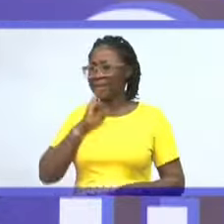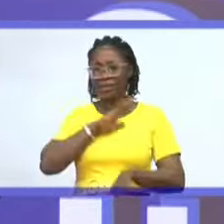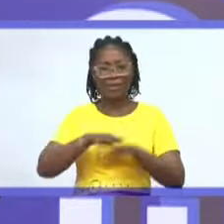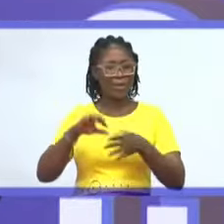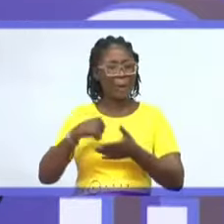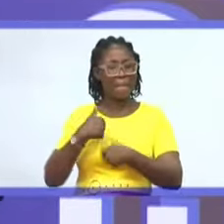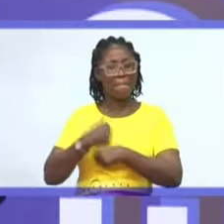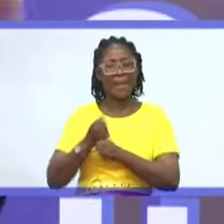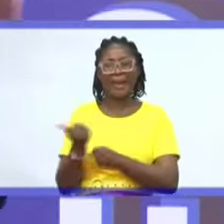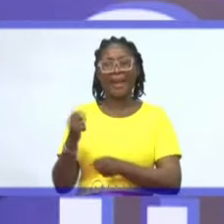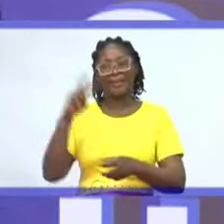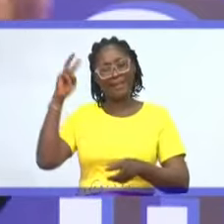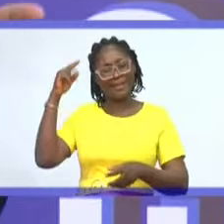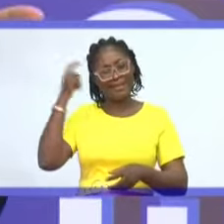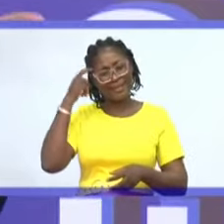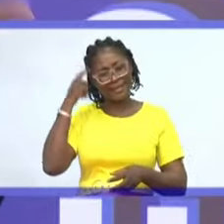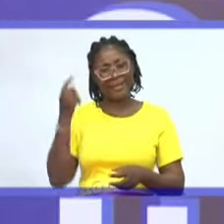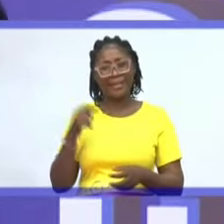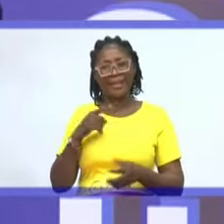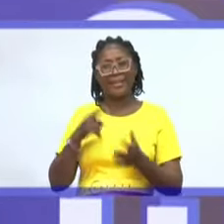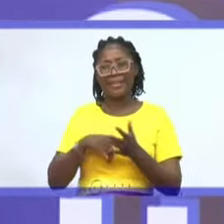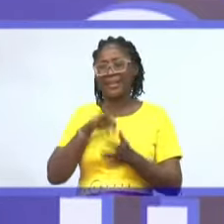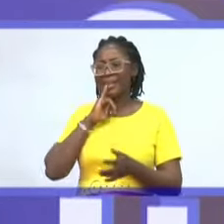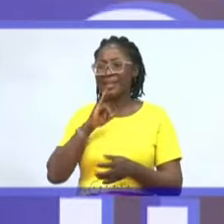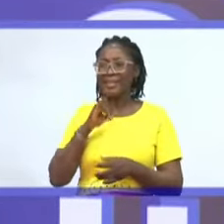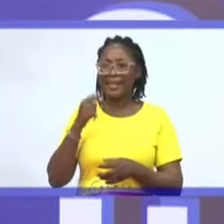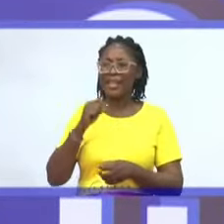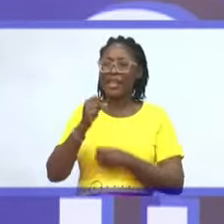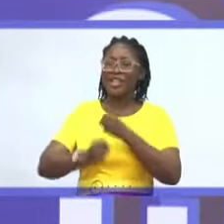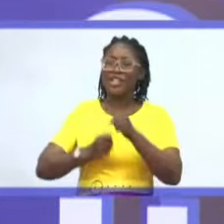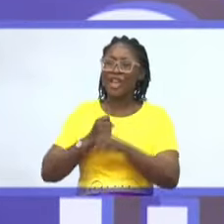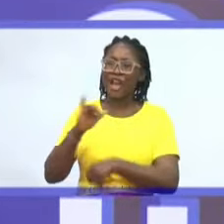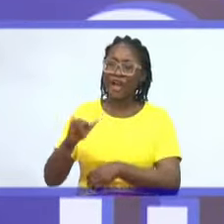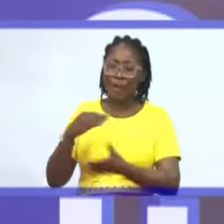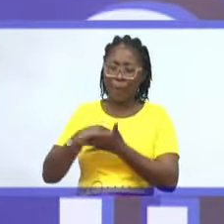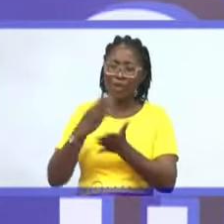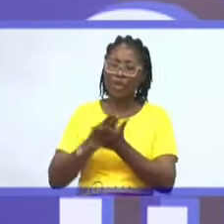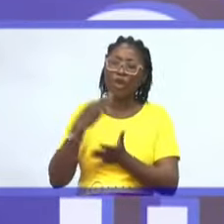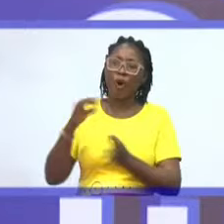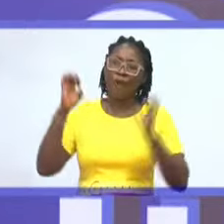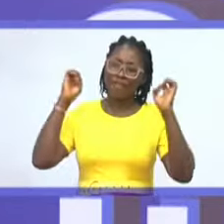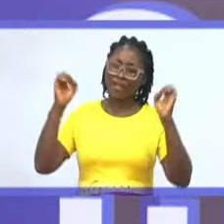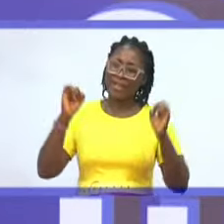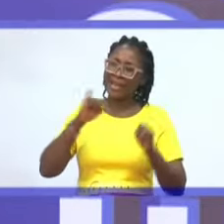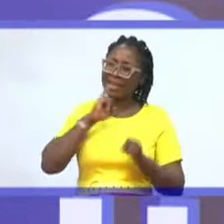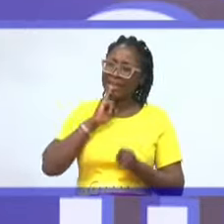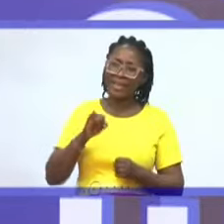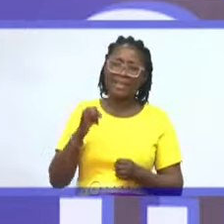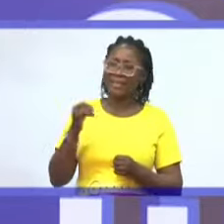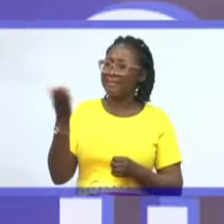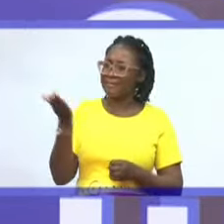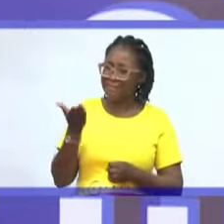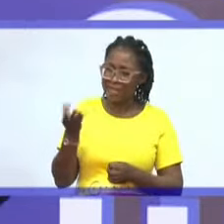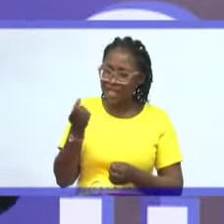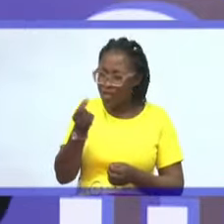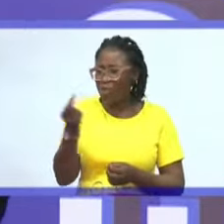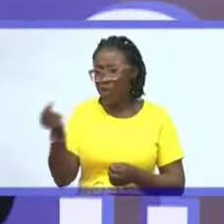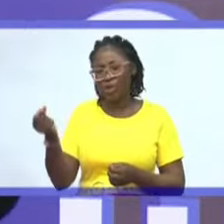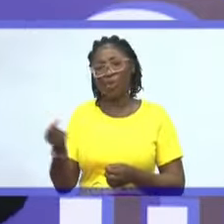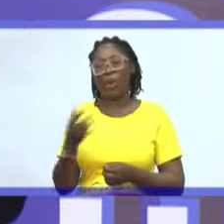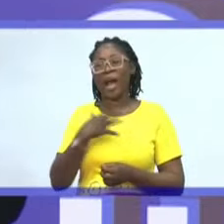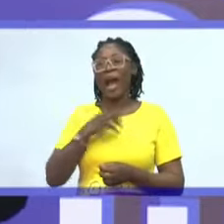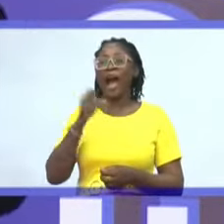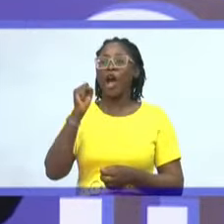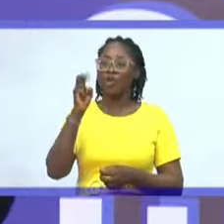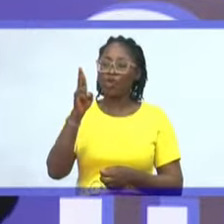annual budget of education is 2 trillion. Annual budget of health is 1.5. Road infrastructure, 1. And subsidy